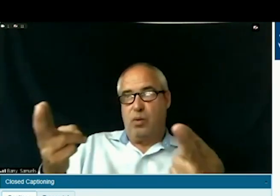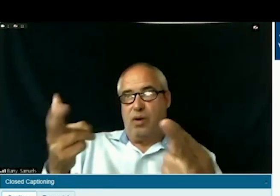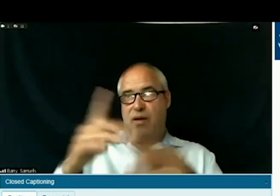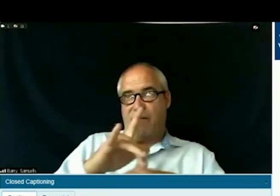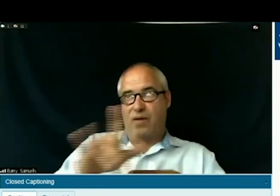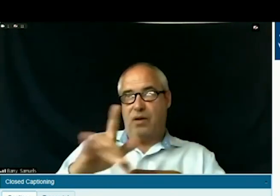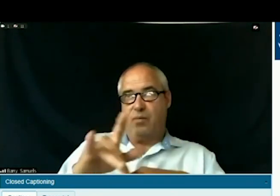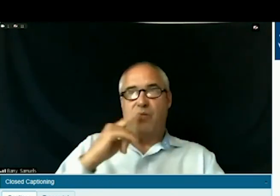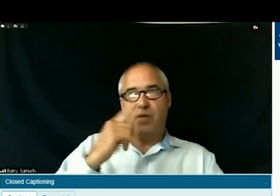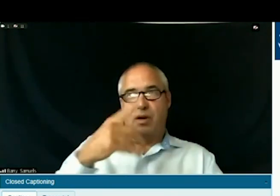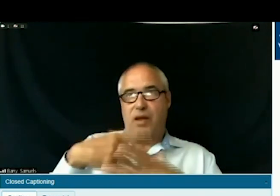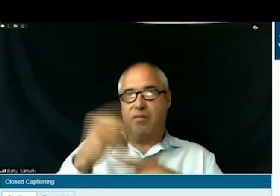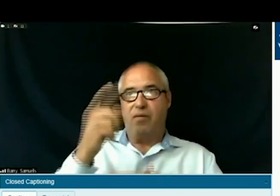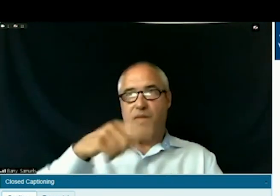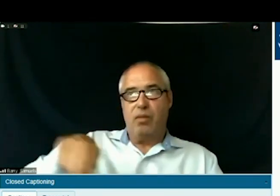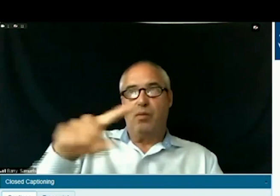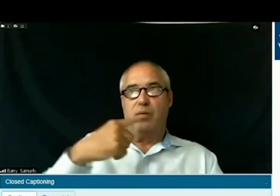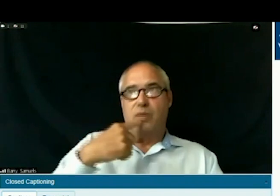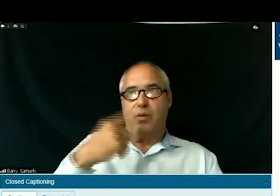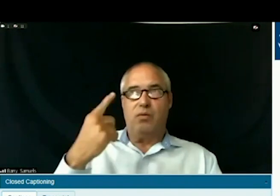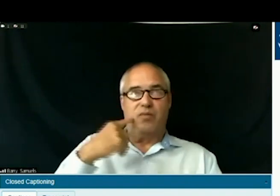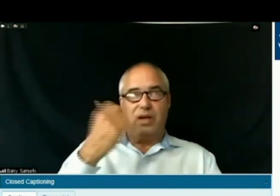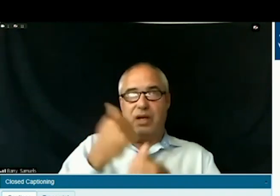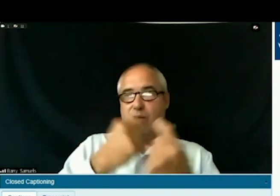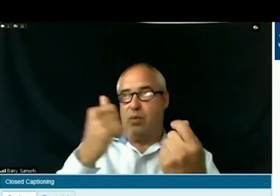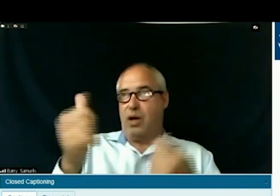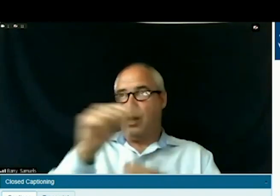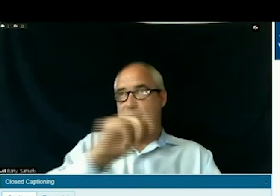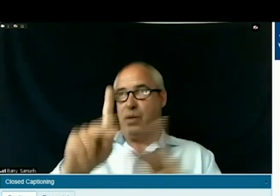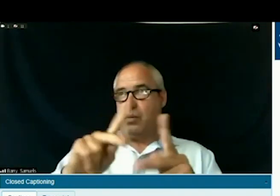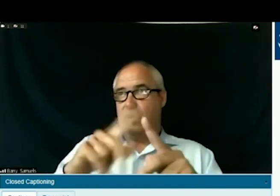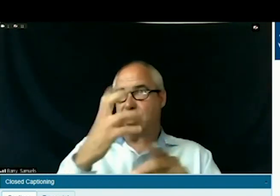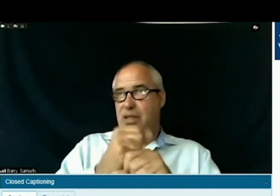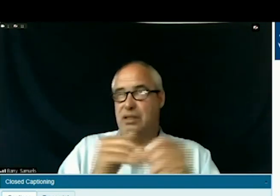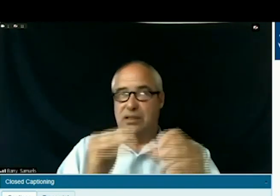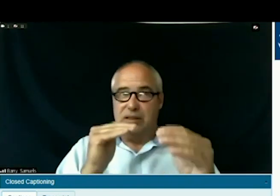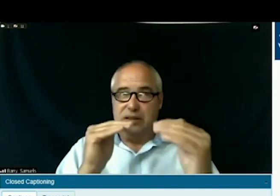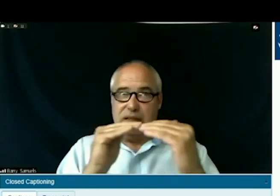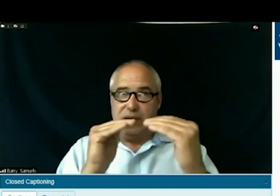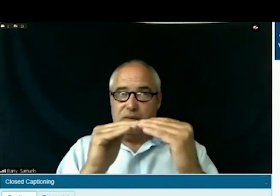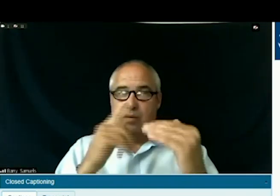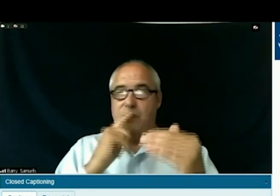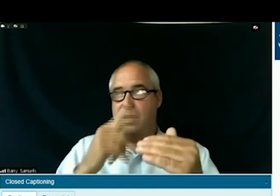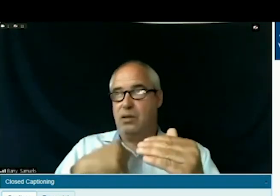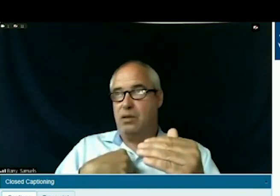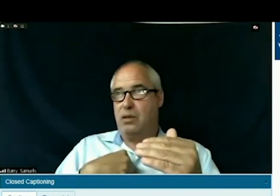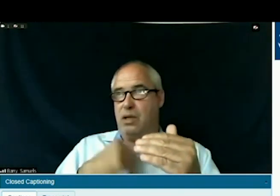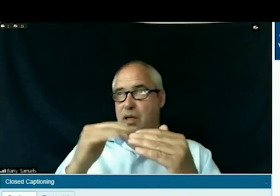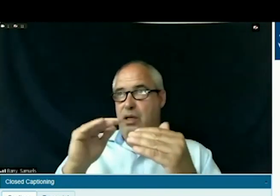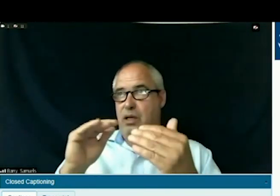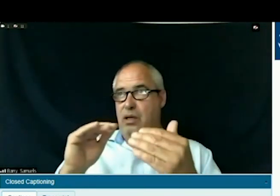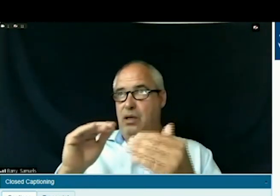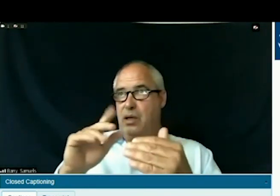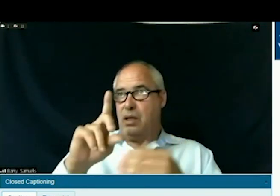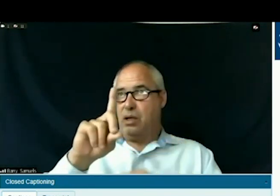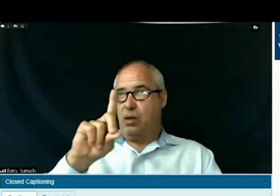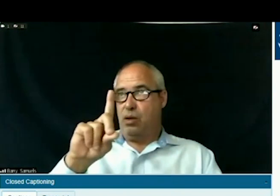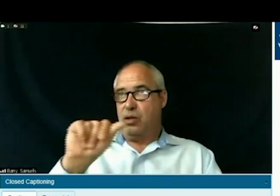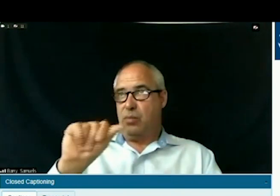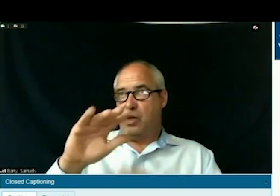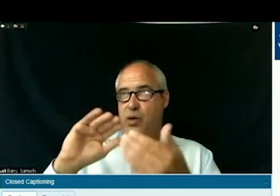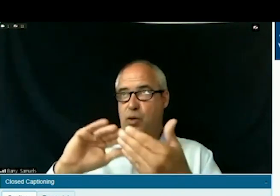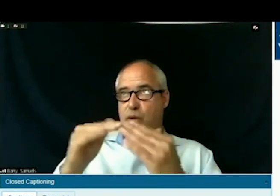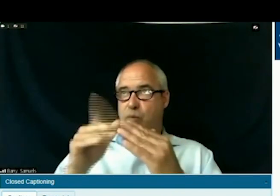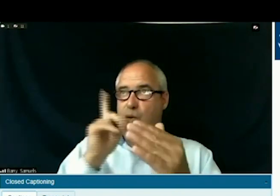for them, like we would for anybody else. And then part of that then is also building the capacity of communities to continue to support people